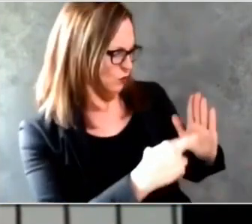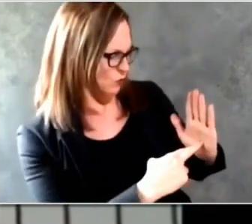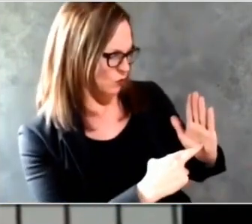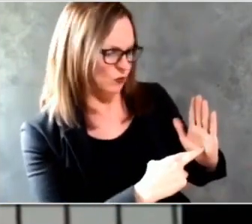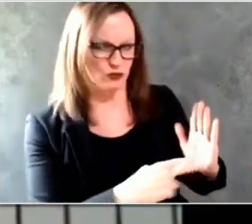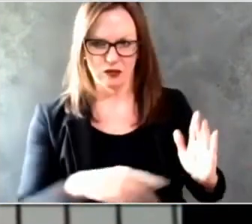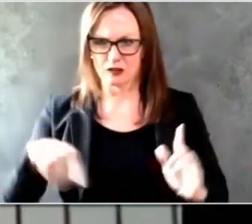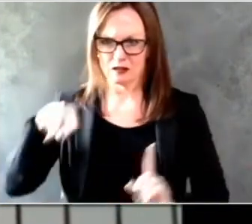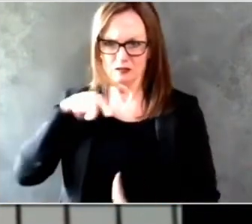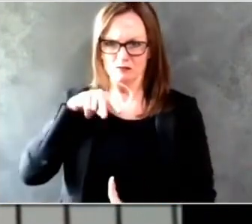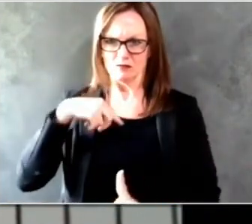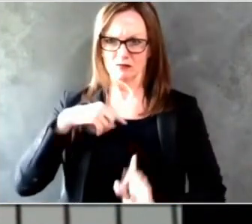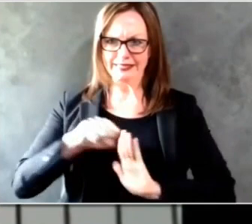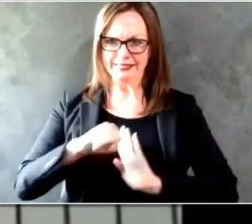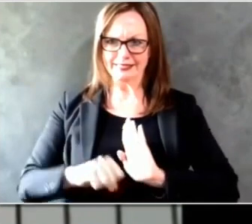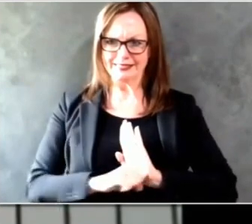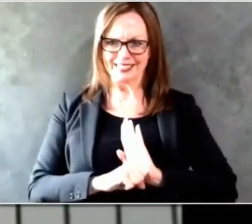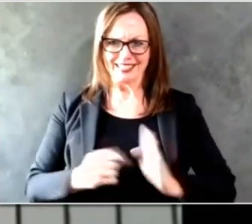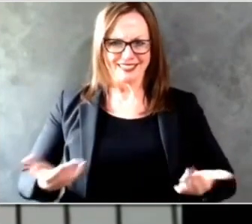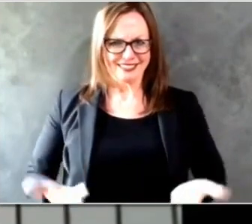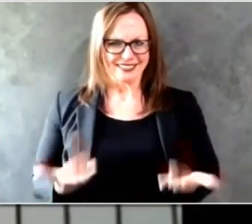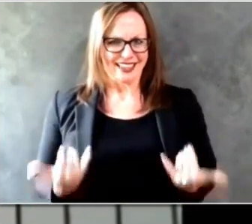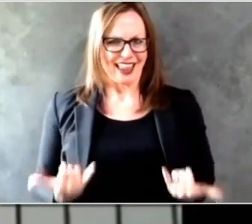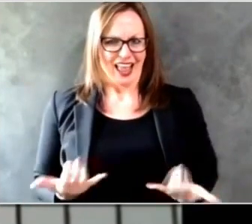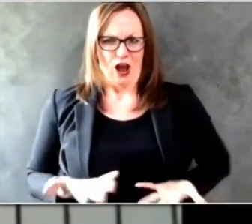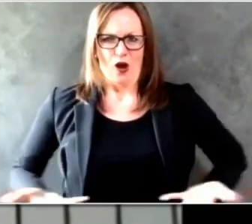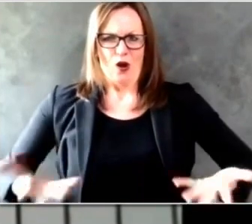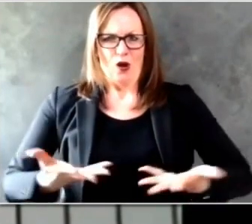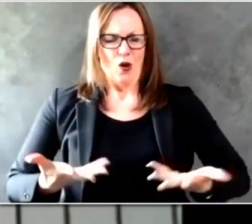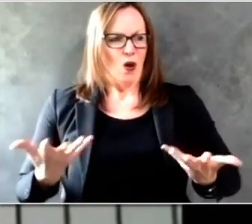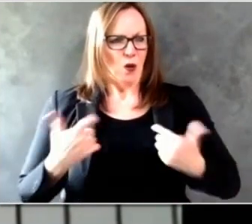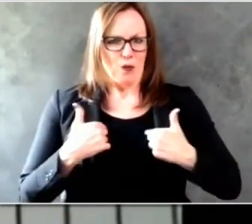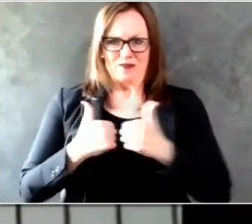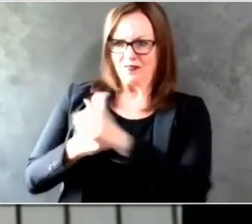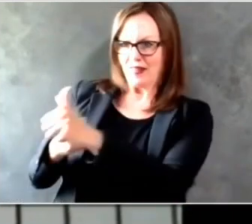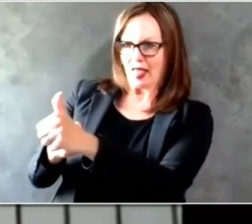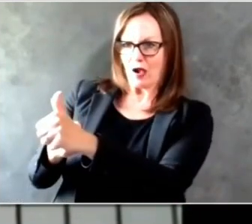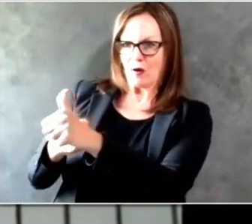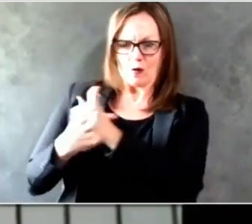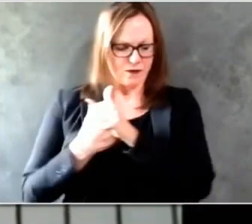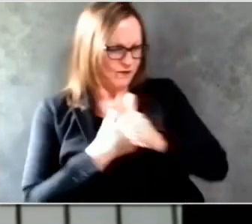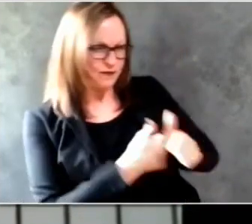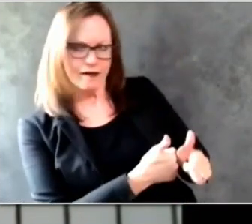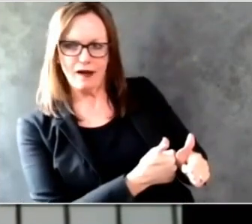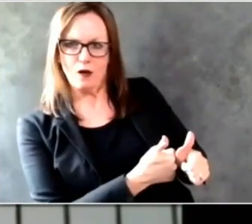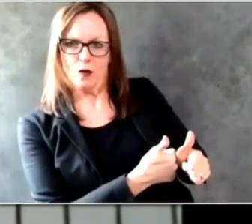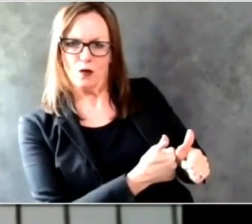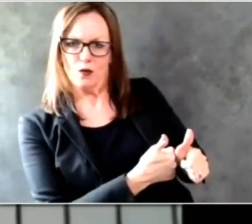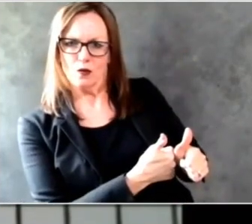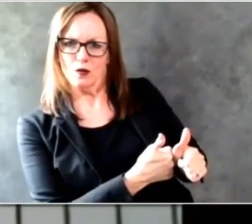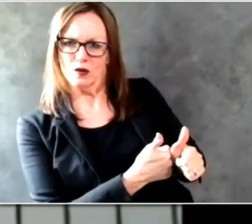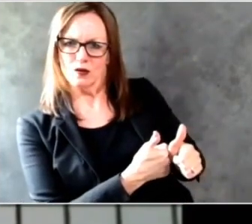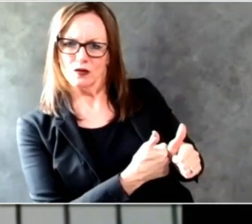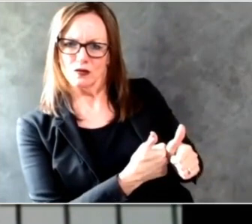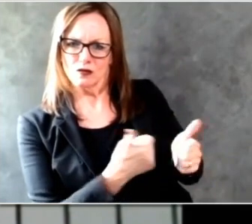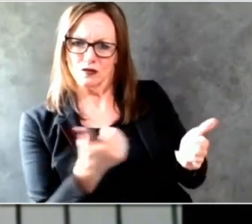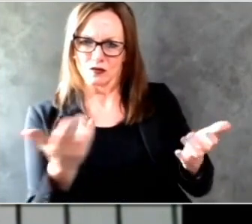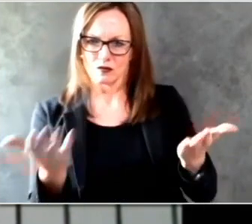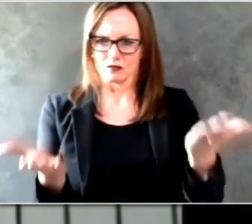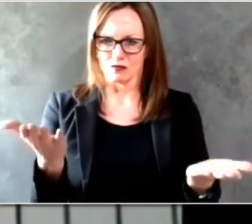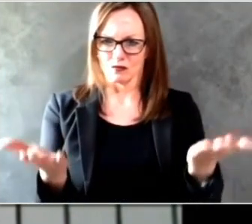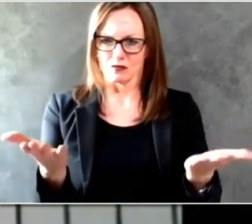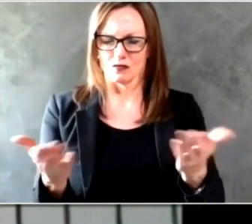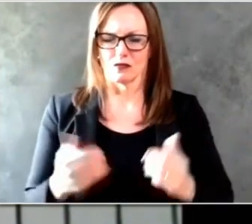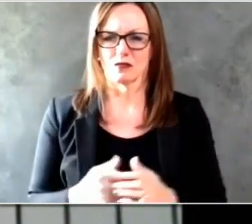question because, you know, I think that what we have, you know, understood throughout this response is that